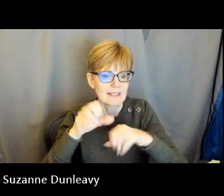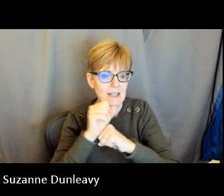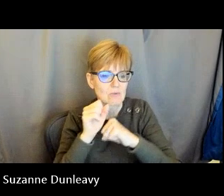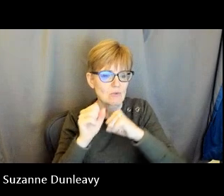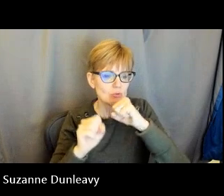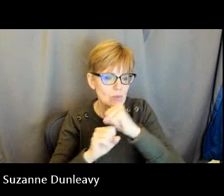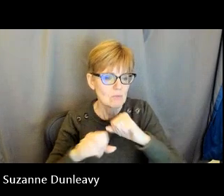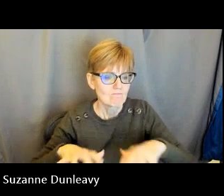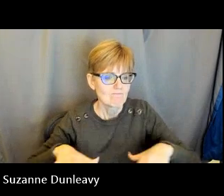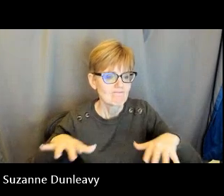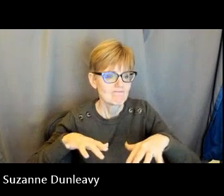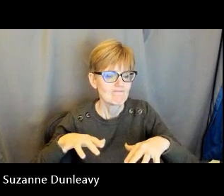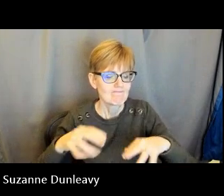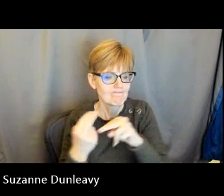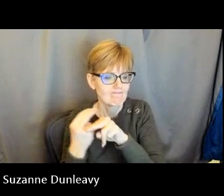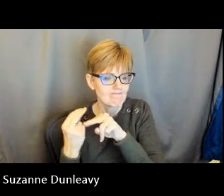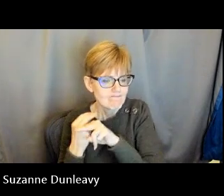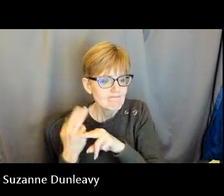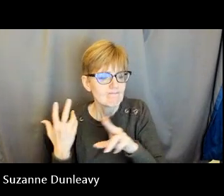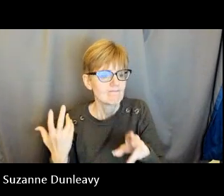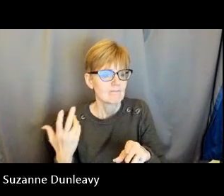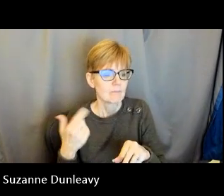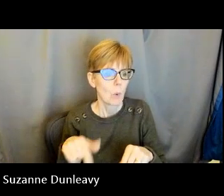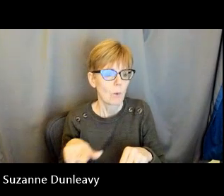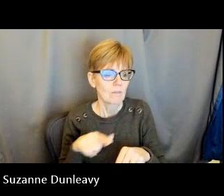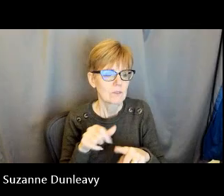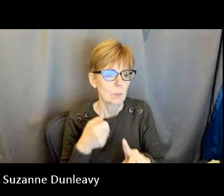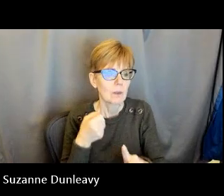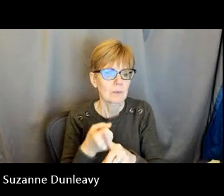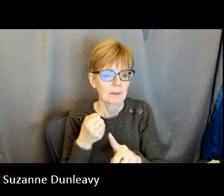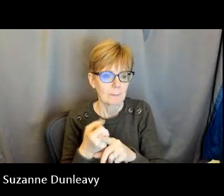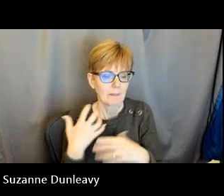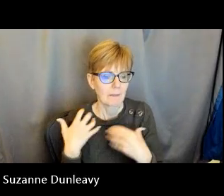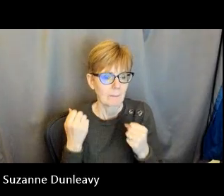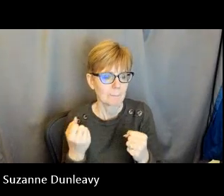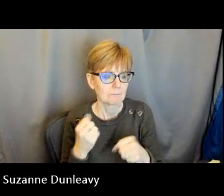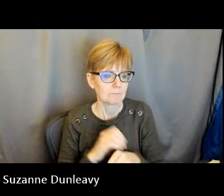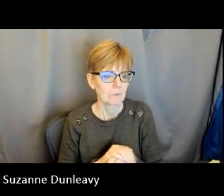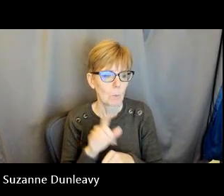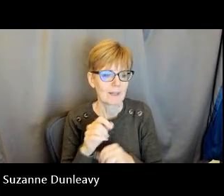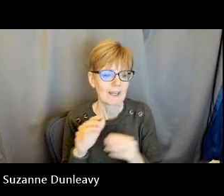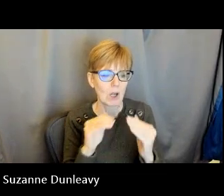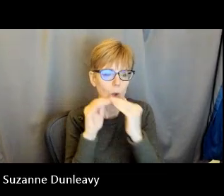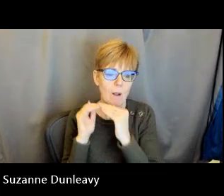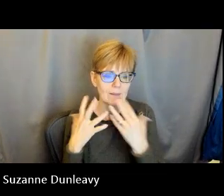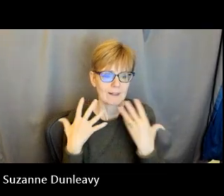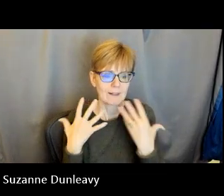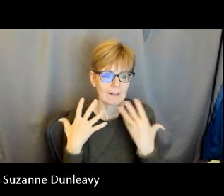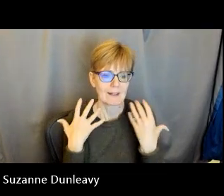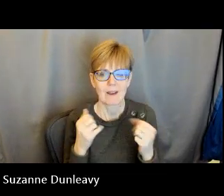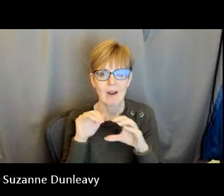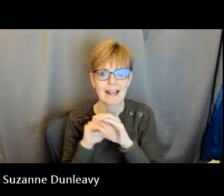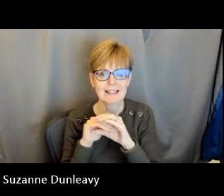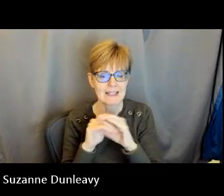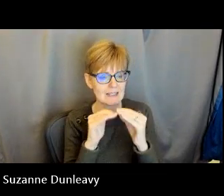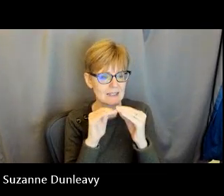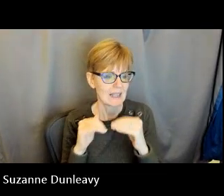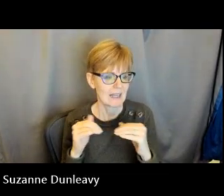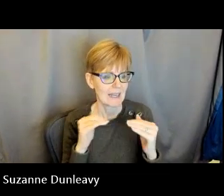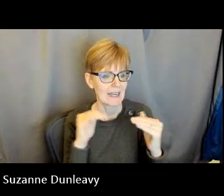in education and economic opportunity. If inequity is built into the system, we have to change the system, not the